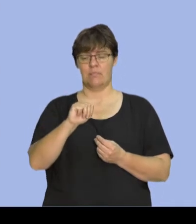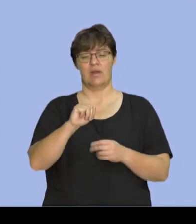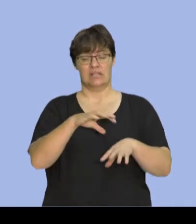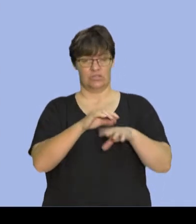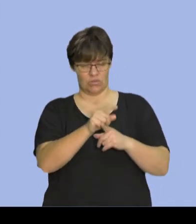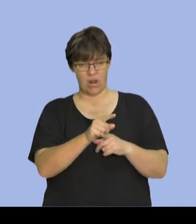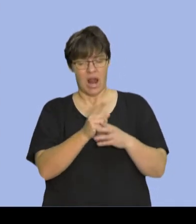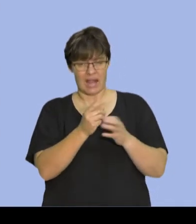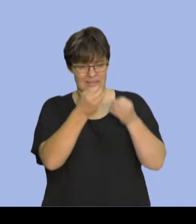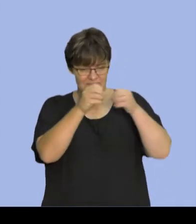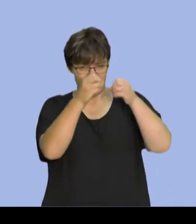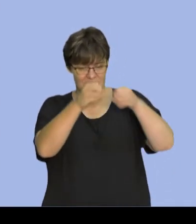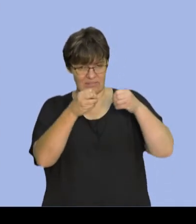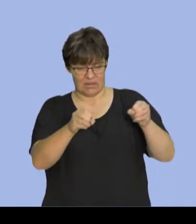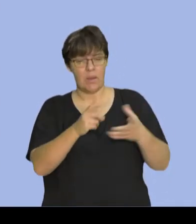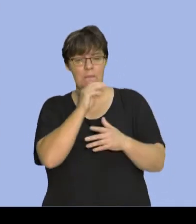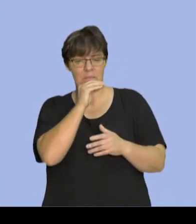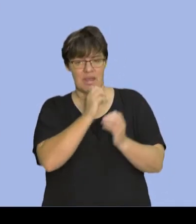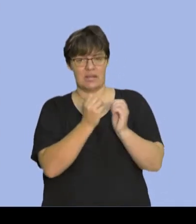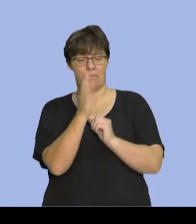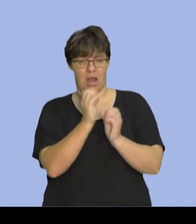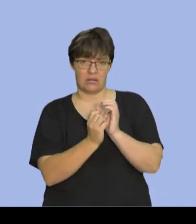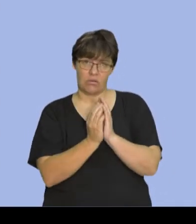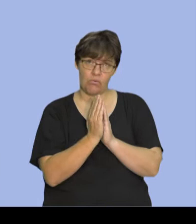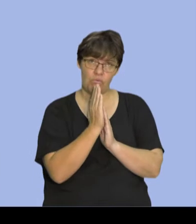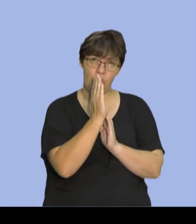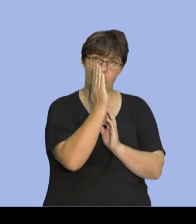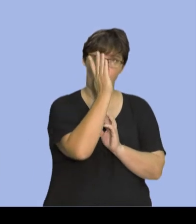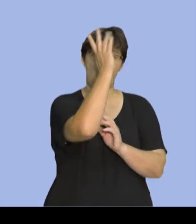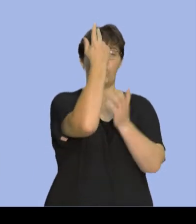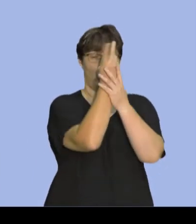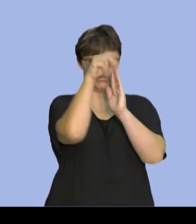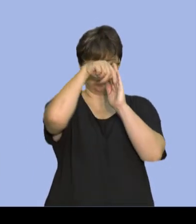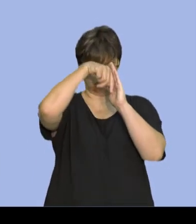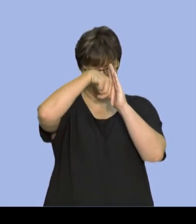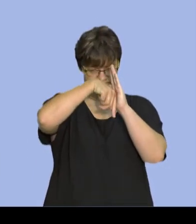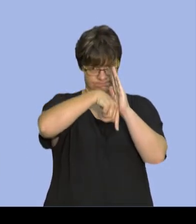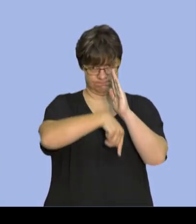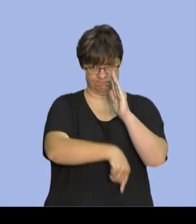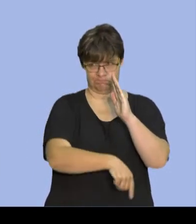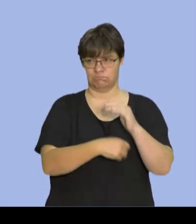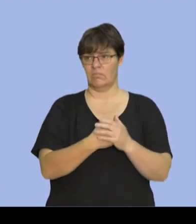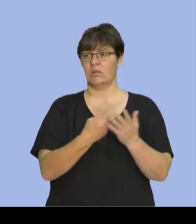divides and constantly allows for the plant to grow vertically as well as